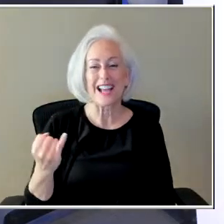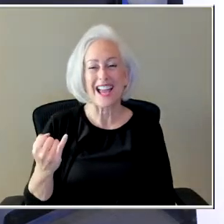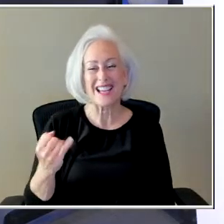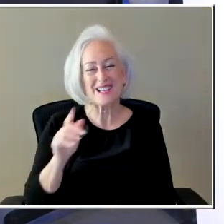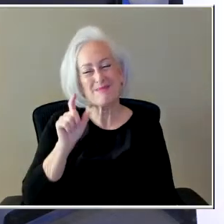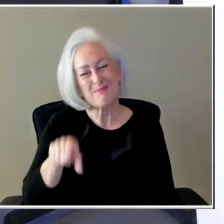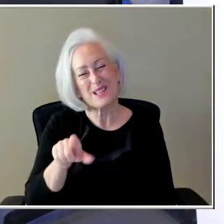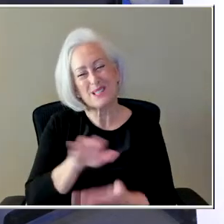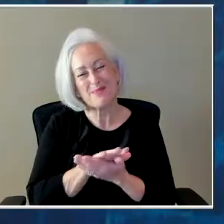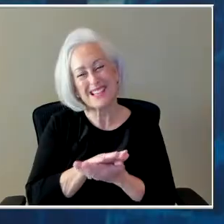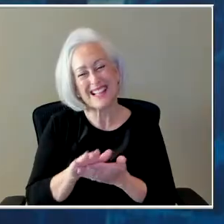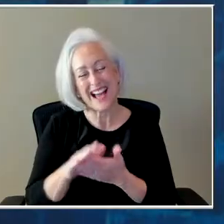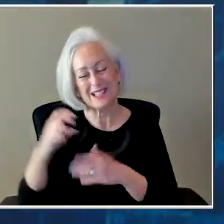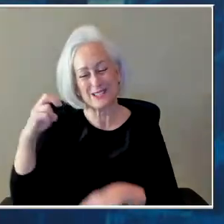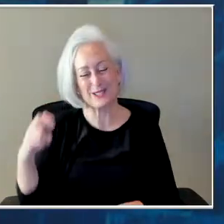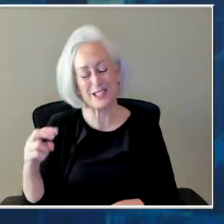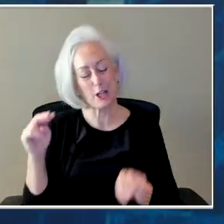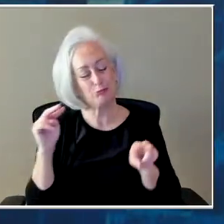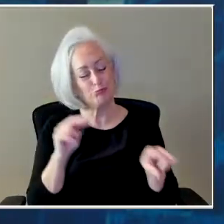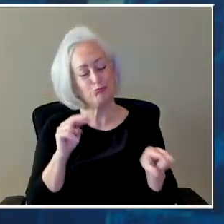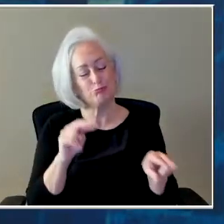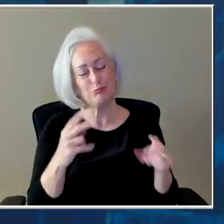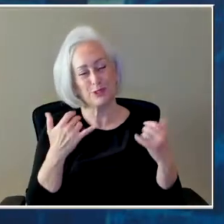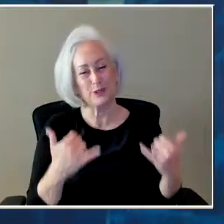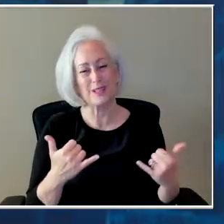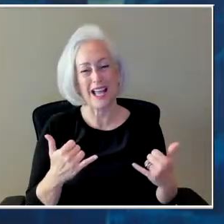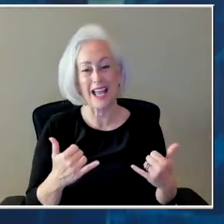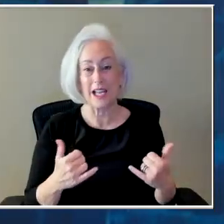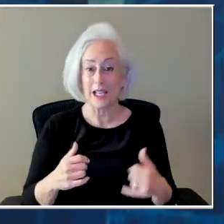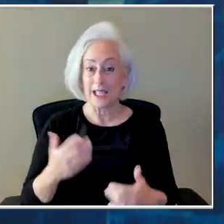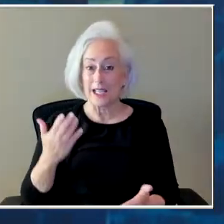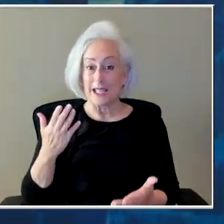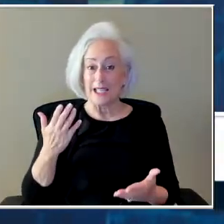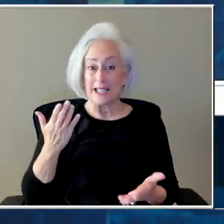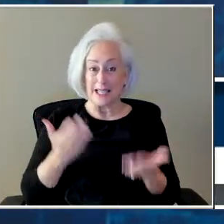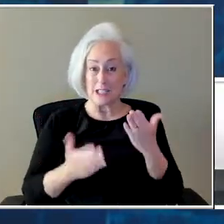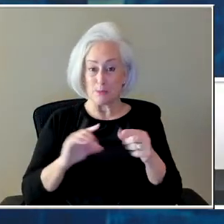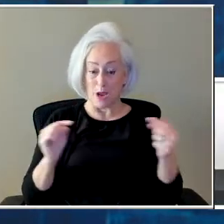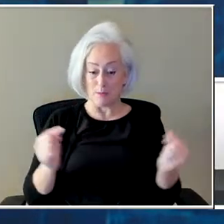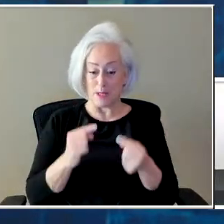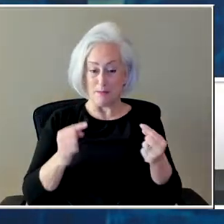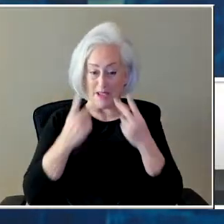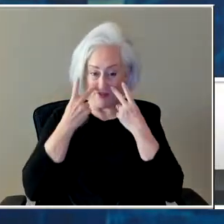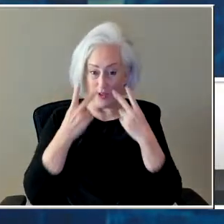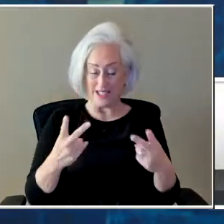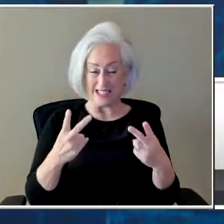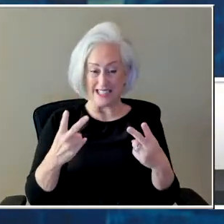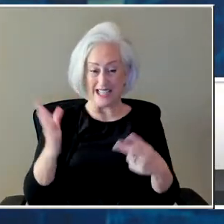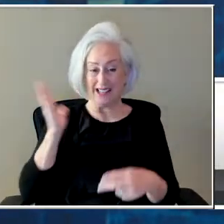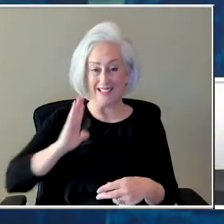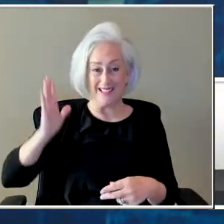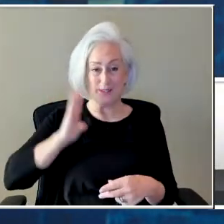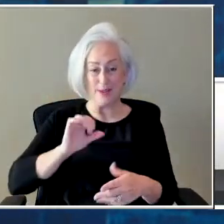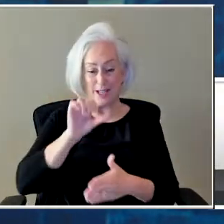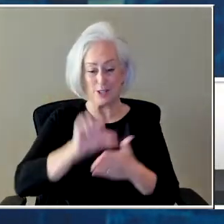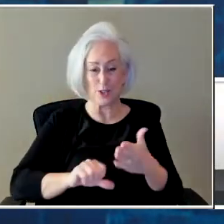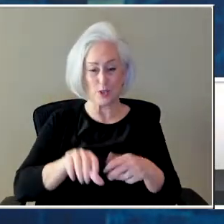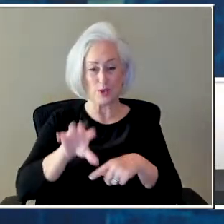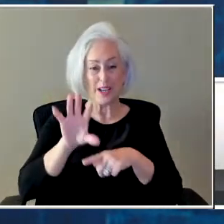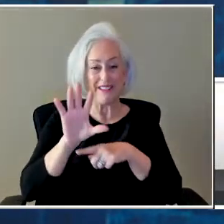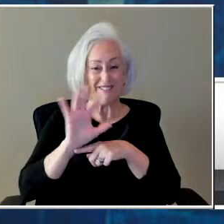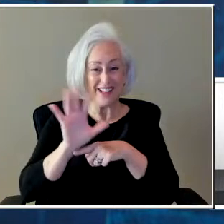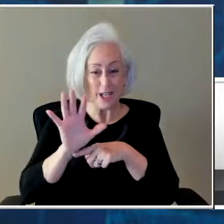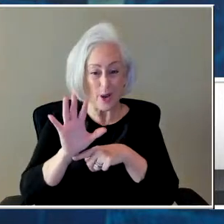today. Yeah, it's always, it's painful probably to see the earlier videos, Yeah. but the after is just always such a treat. It's